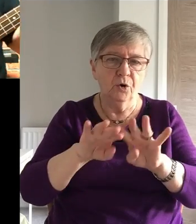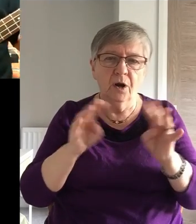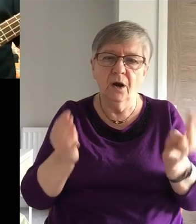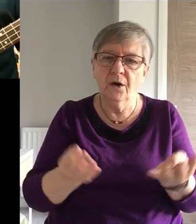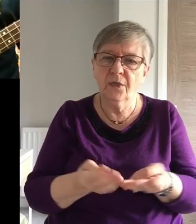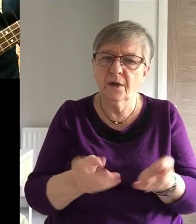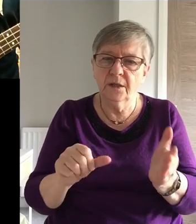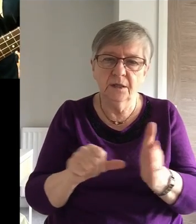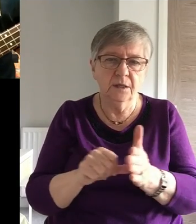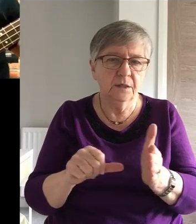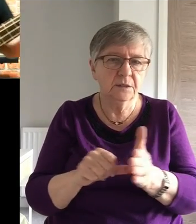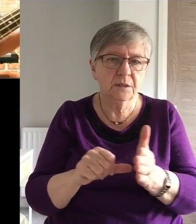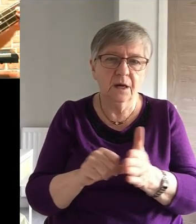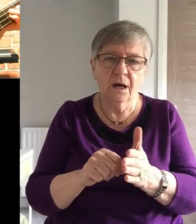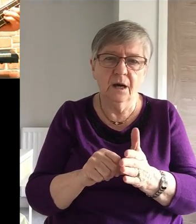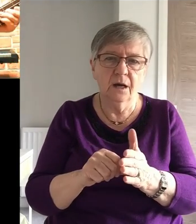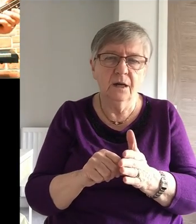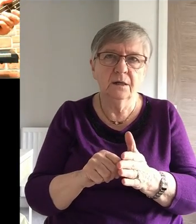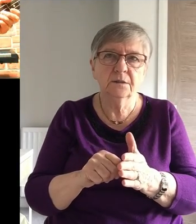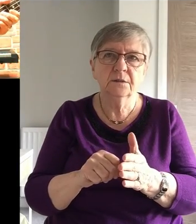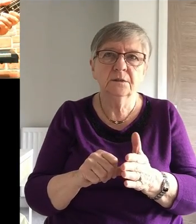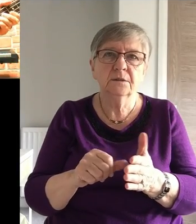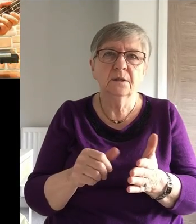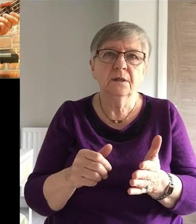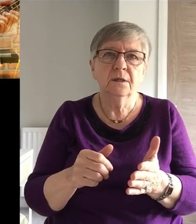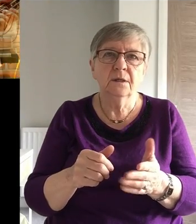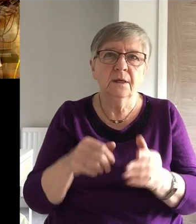hide your earthly scars.